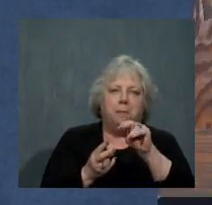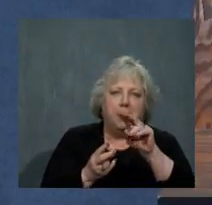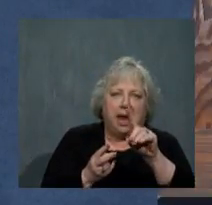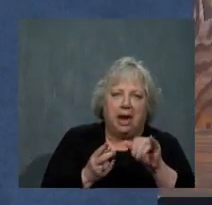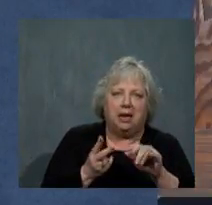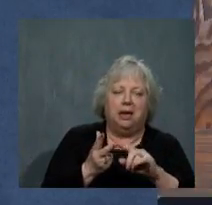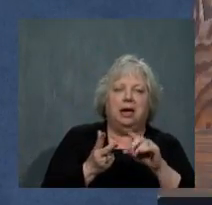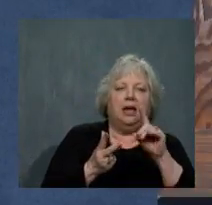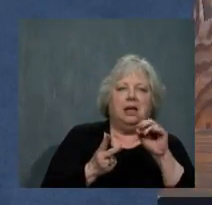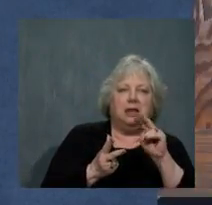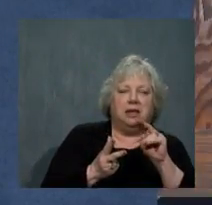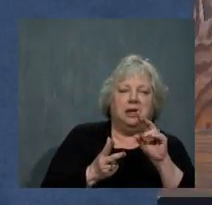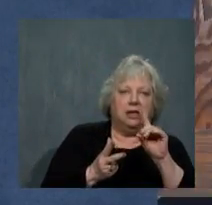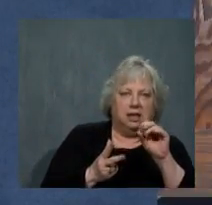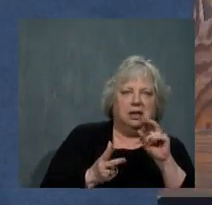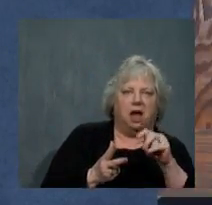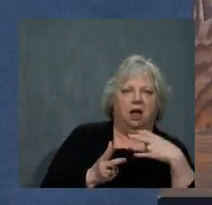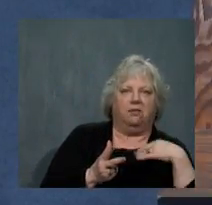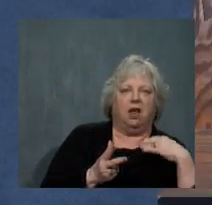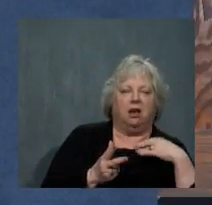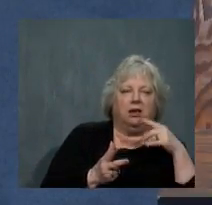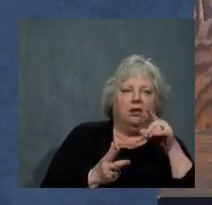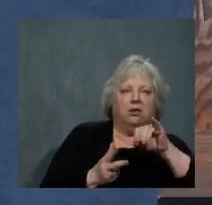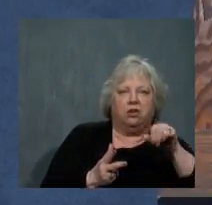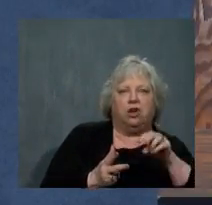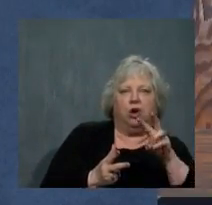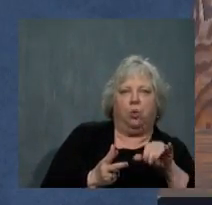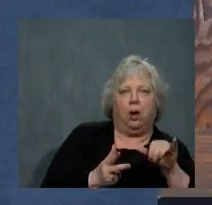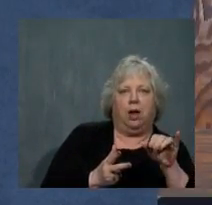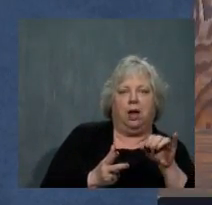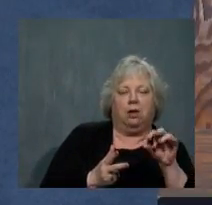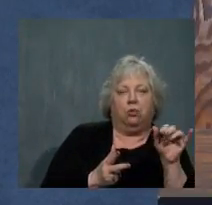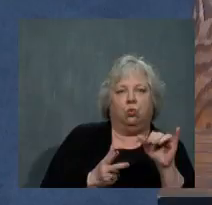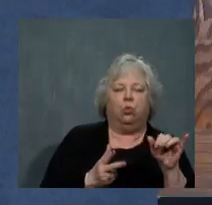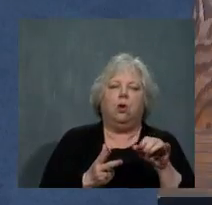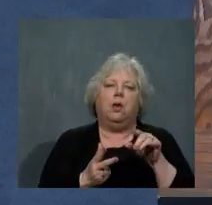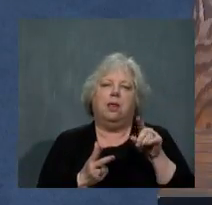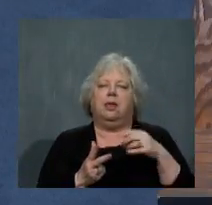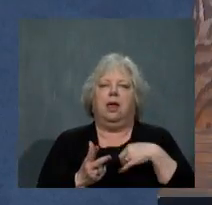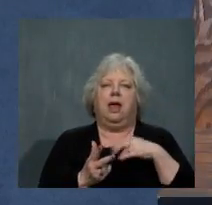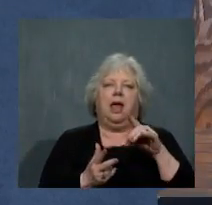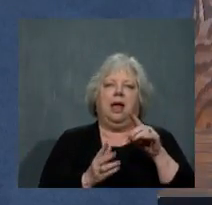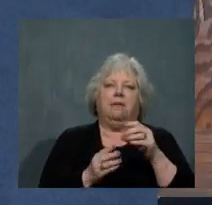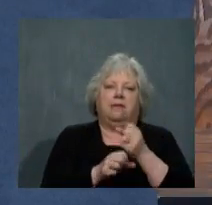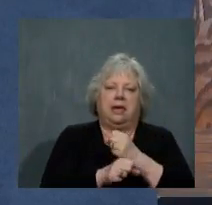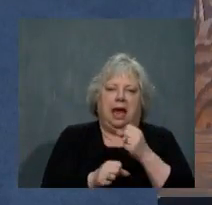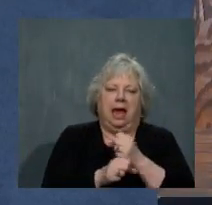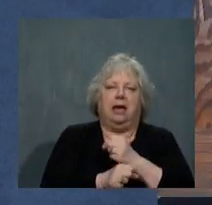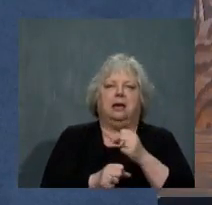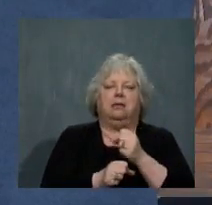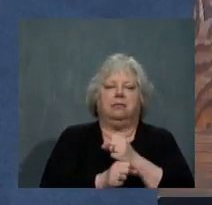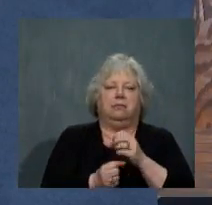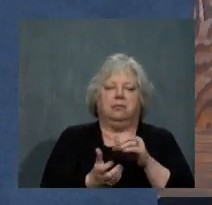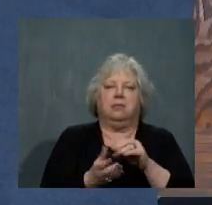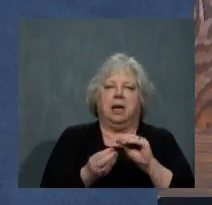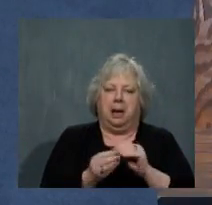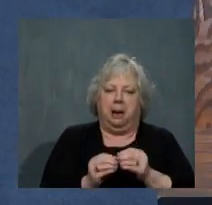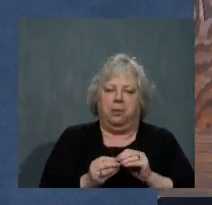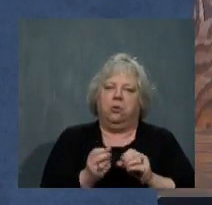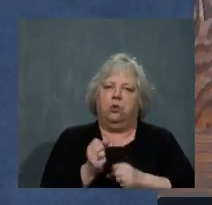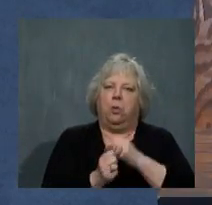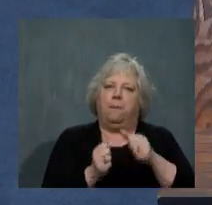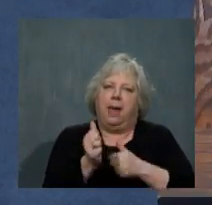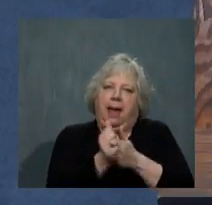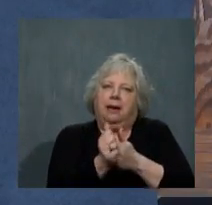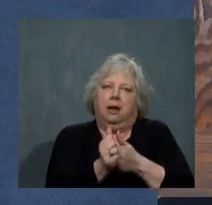works volunteers out there as well, they have data, they have stats to back up what they're doing.